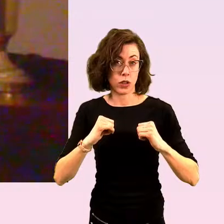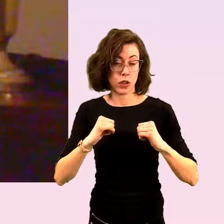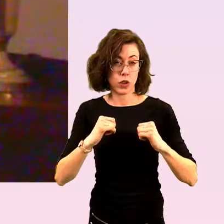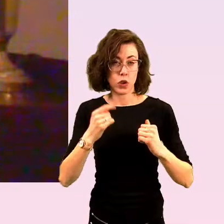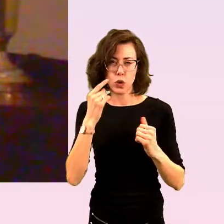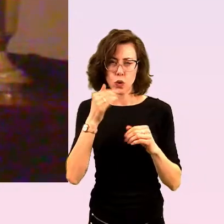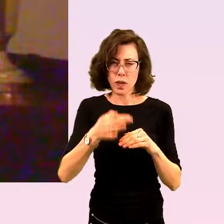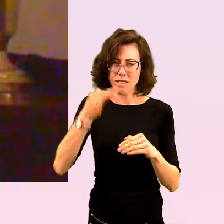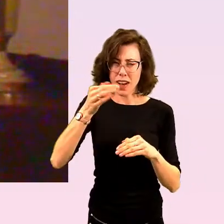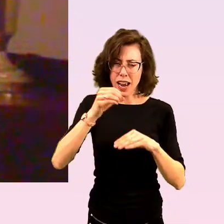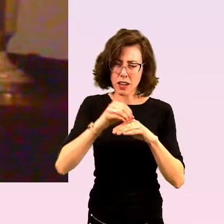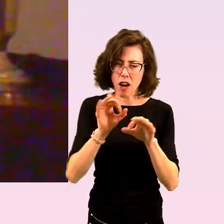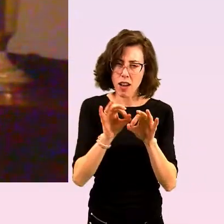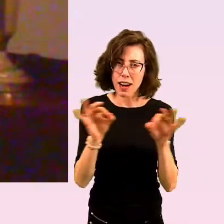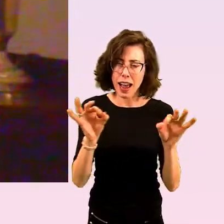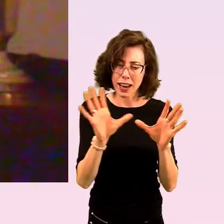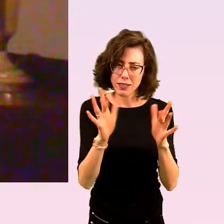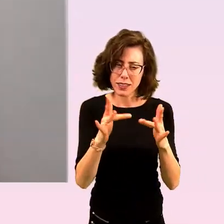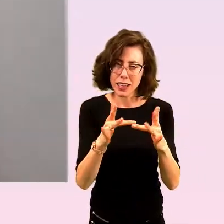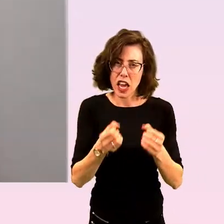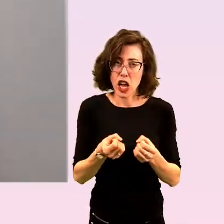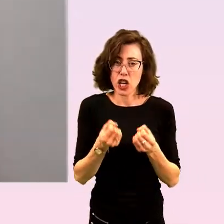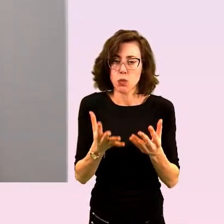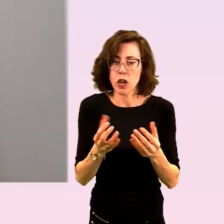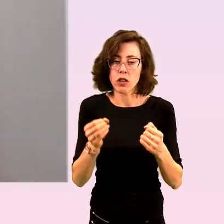form. And if not, we'll look into that for you.